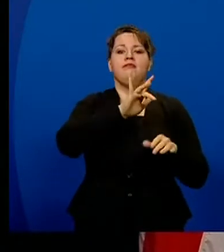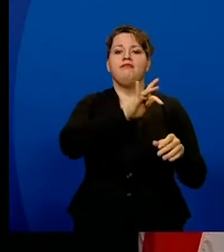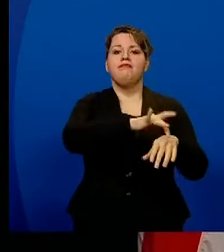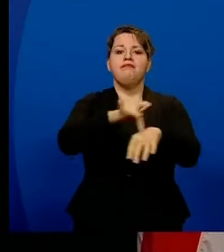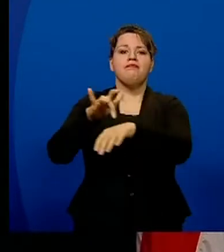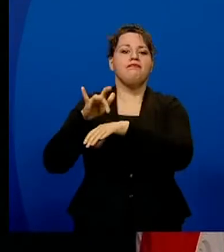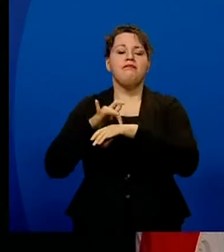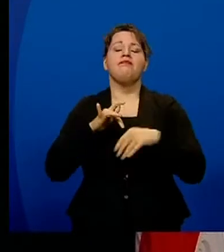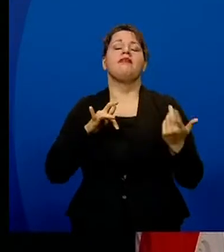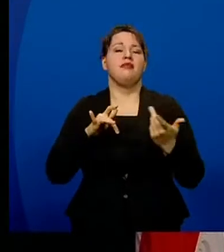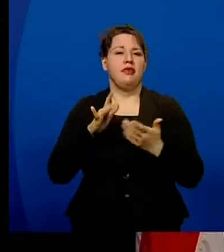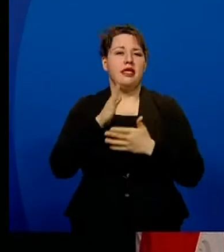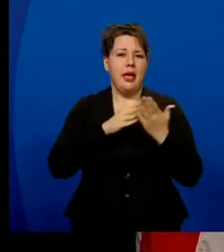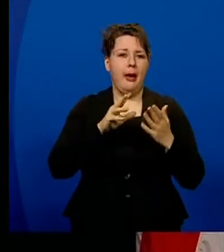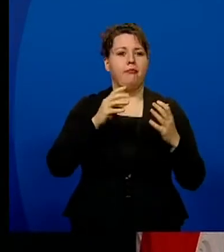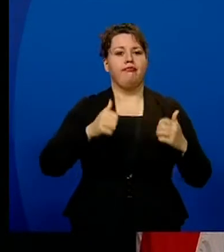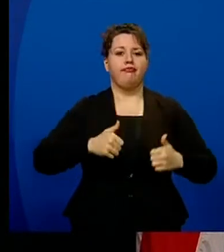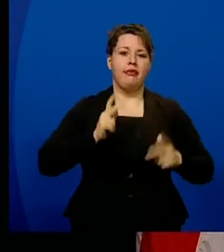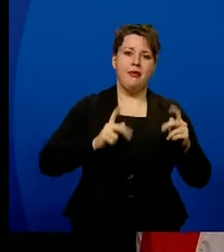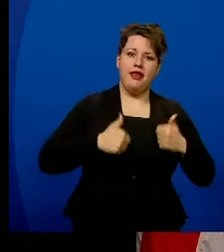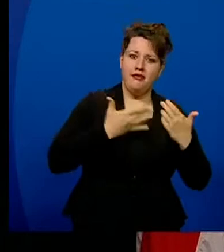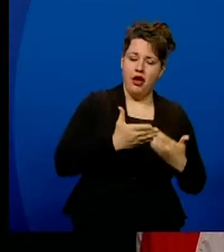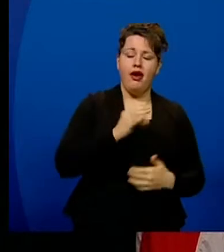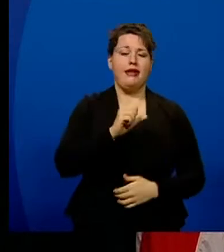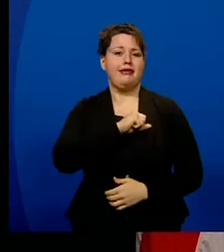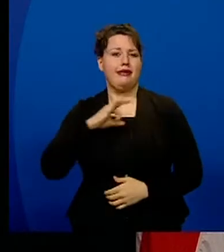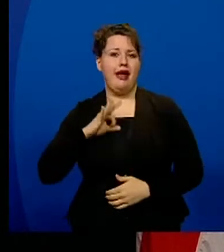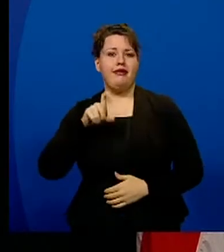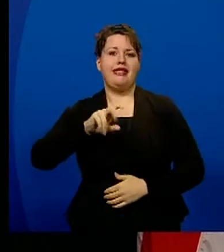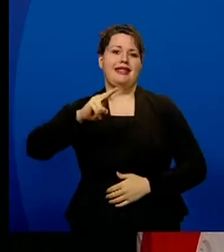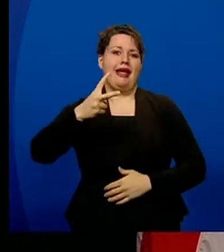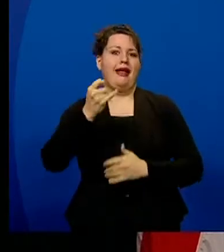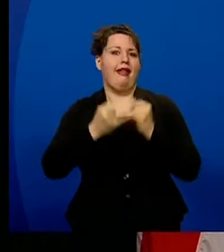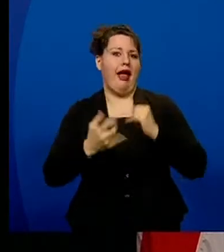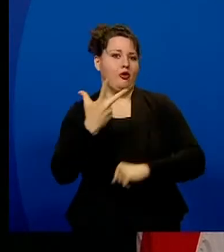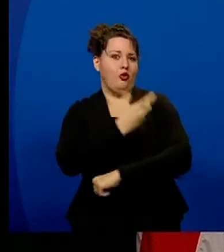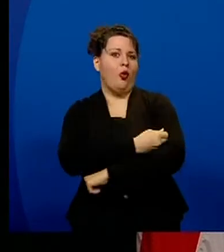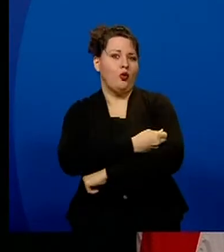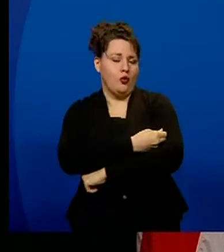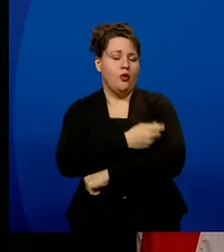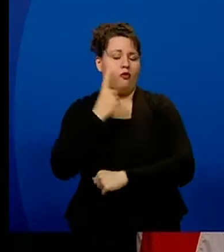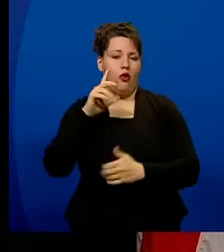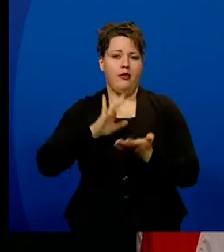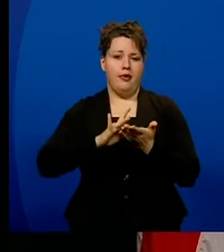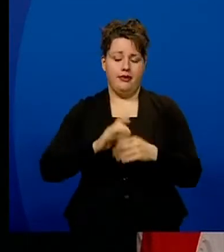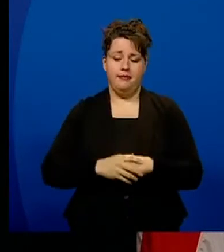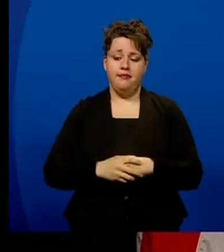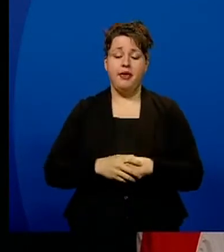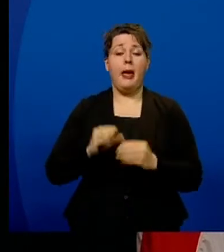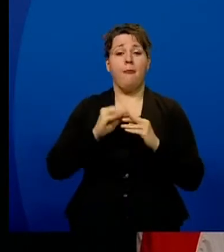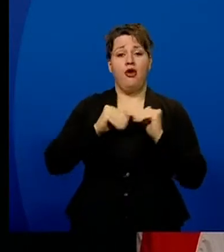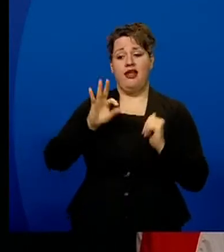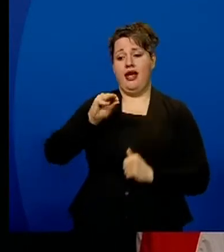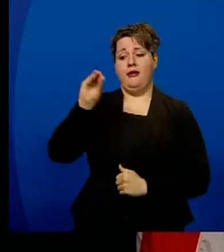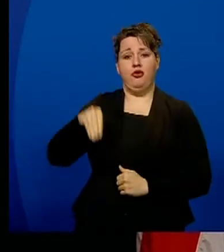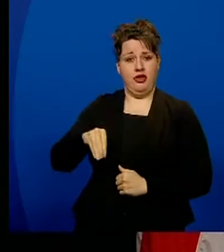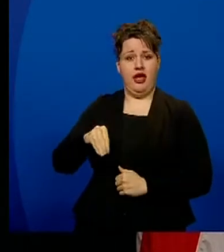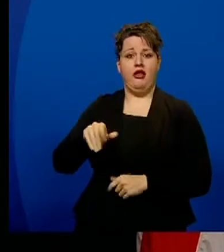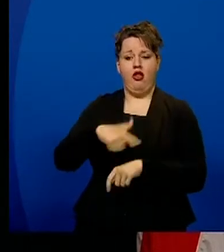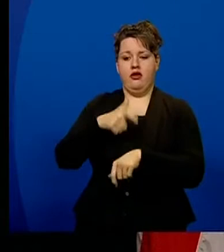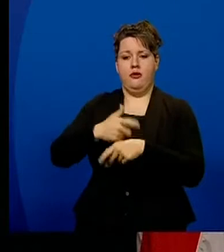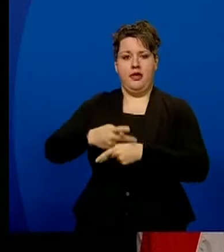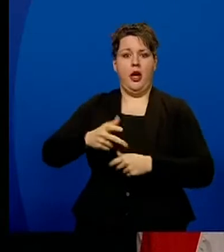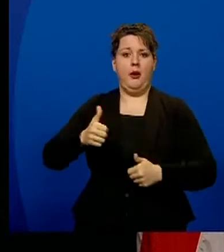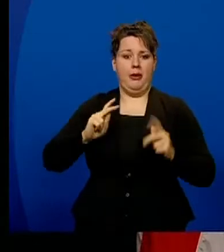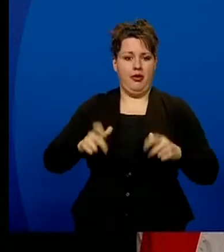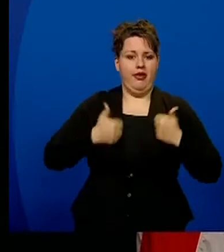some residents or staff need their second and final dose of the vaccine. More than 90% of long-term care residents and